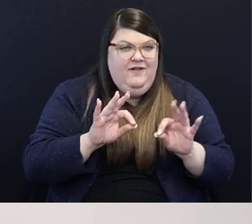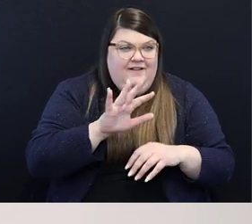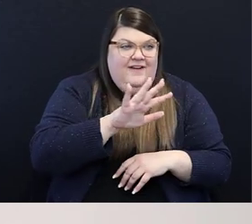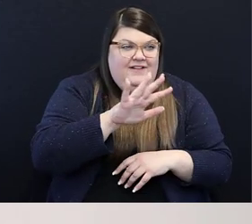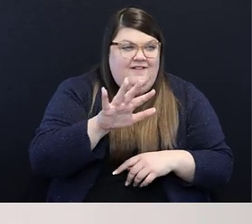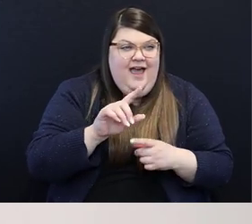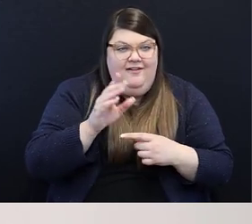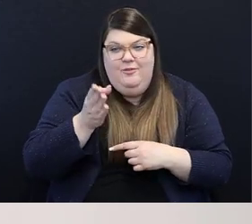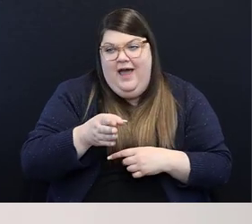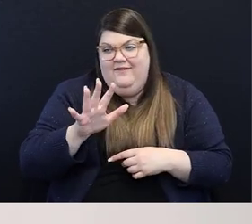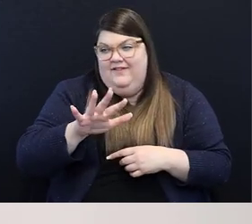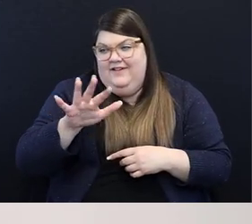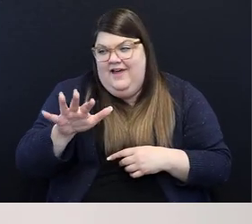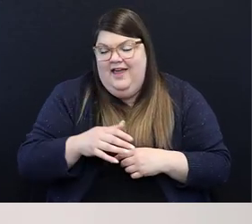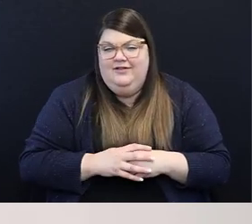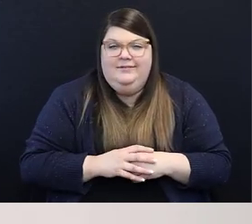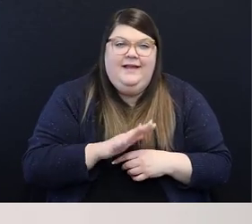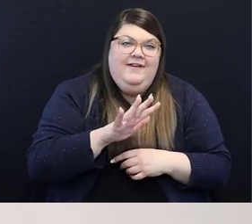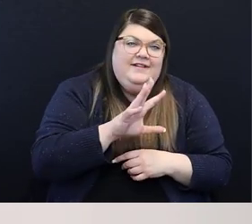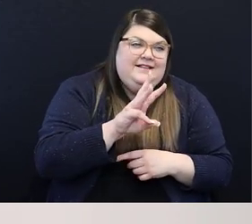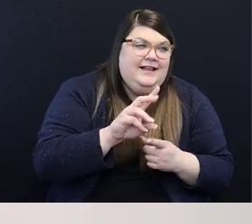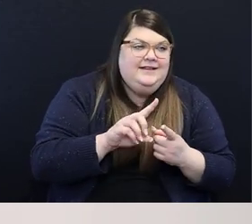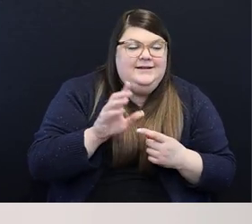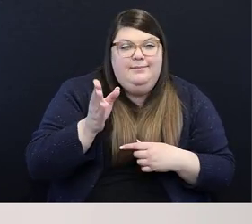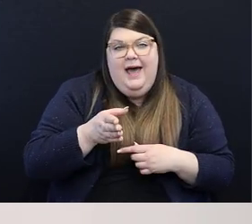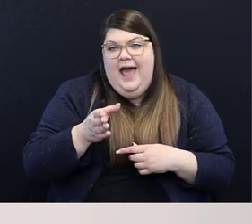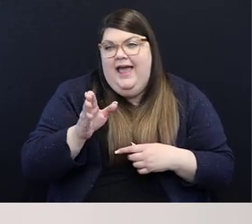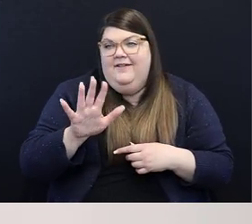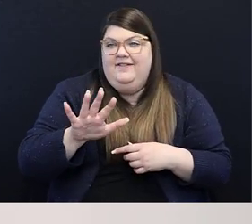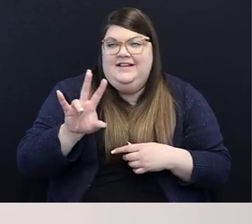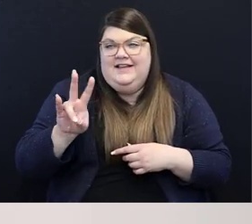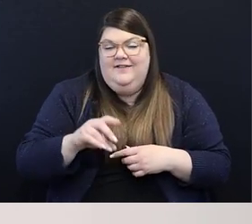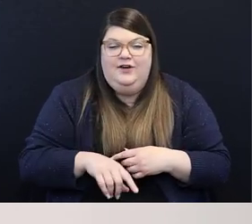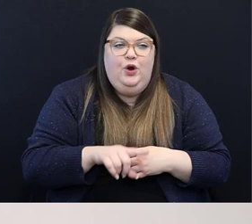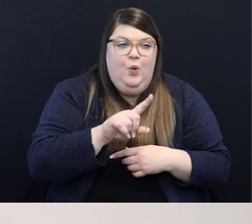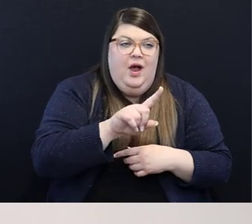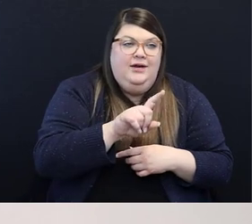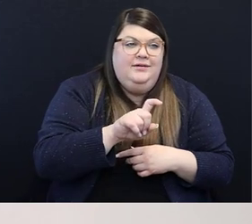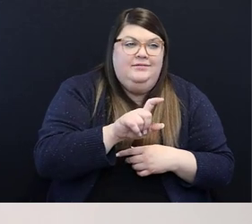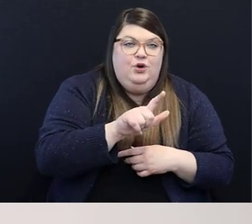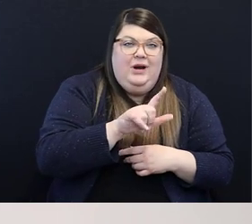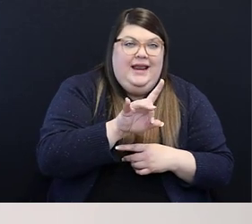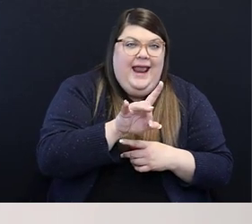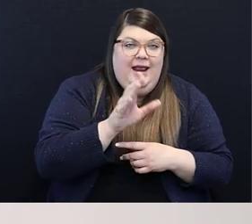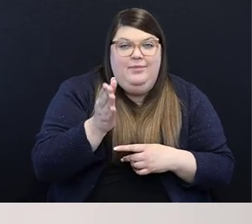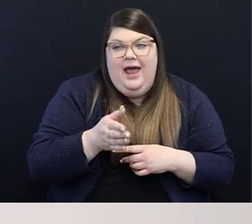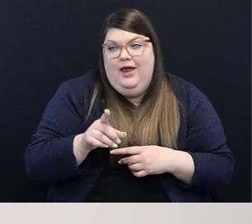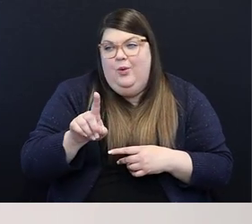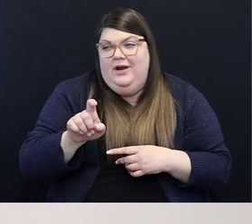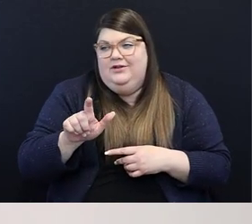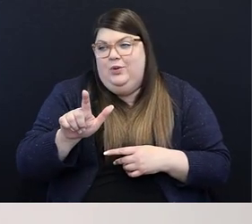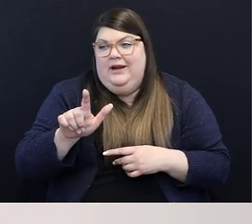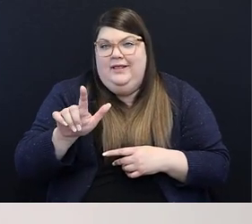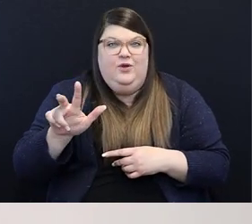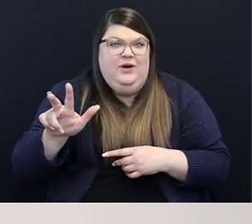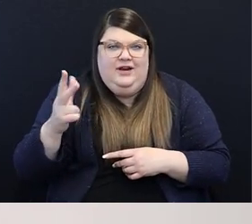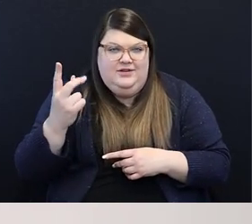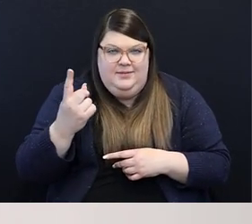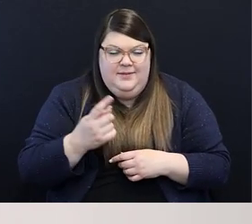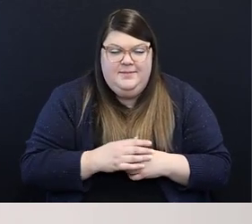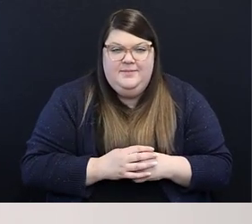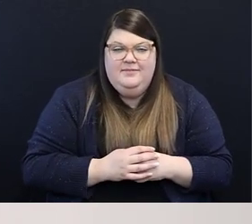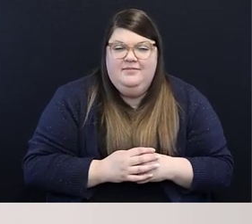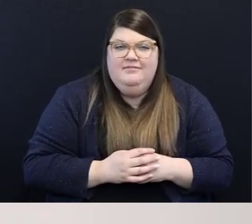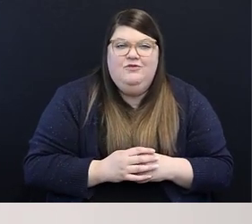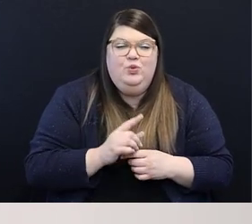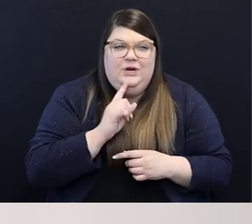by 57, you know, 128 by 123. And all of these are about kind of, they're